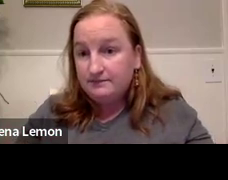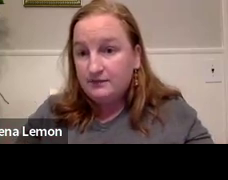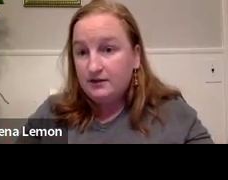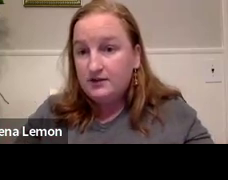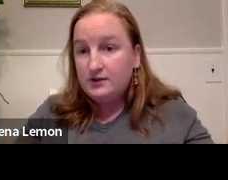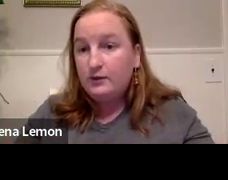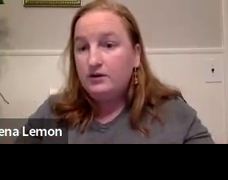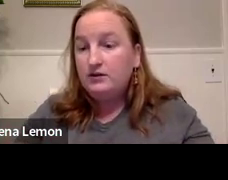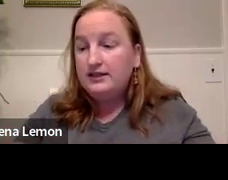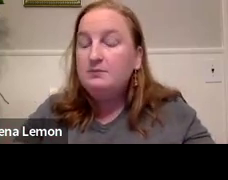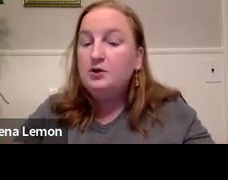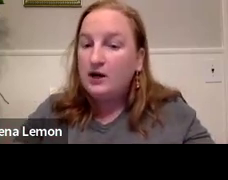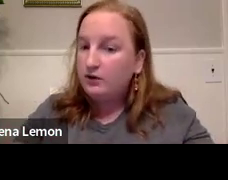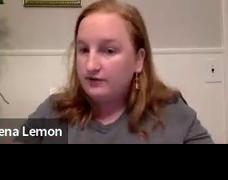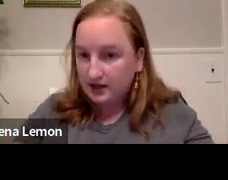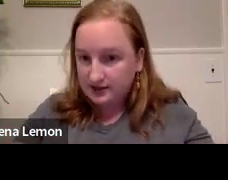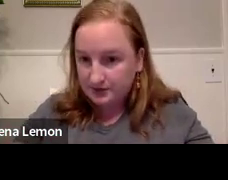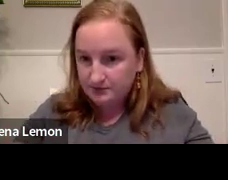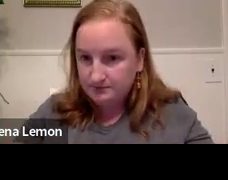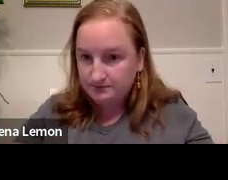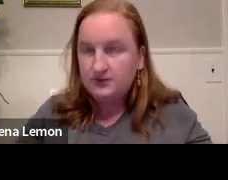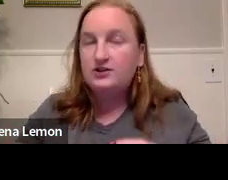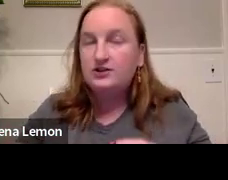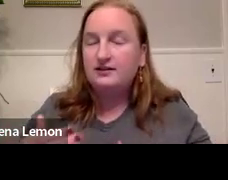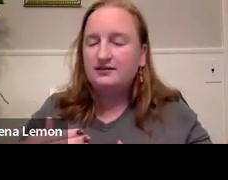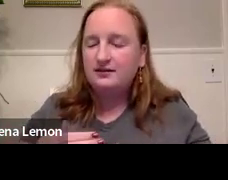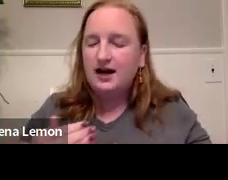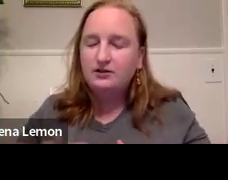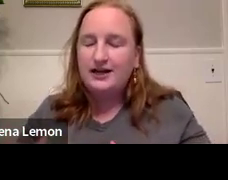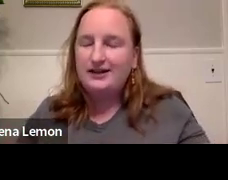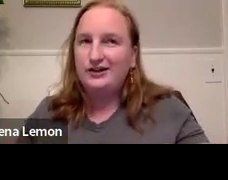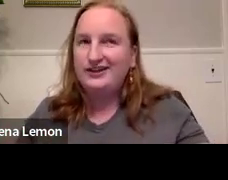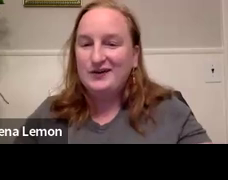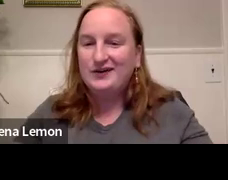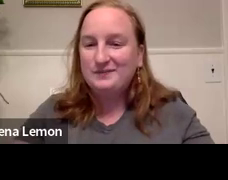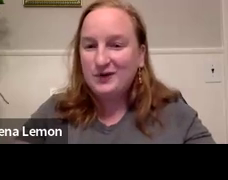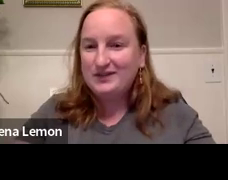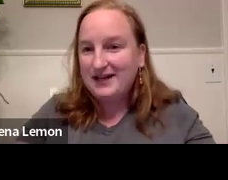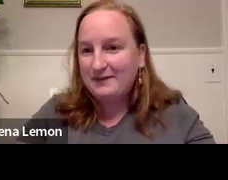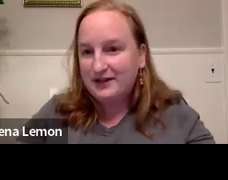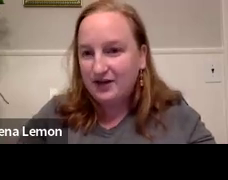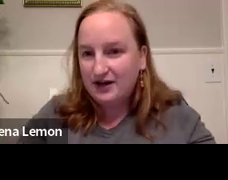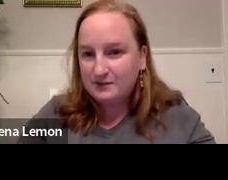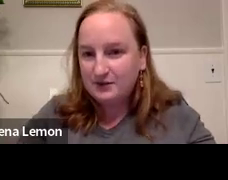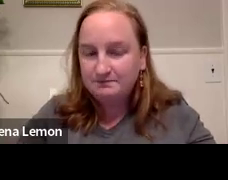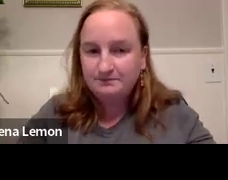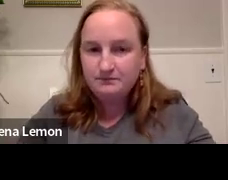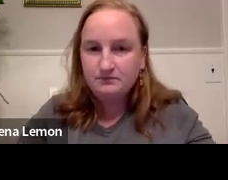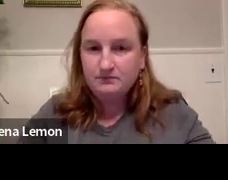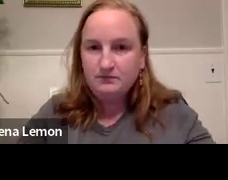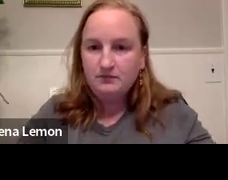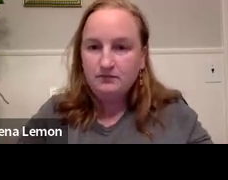illness, so it will keep you out of the hospital. There is a higher likelihood that you're going to be kept out of the